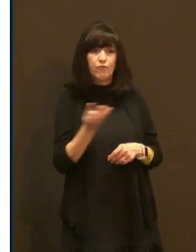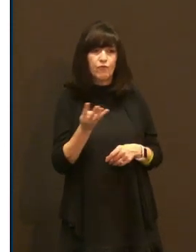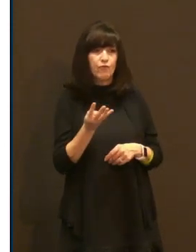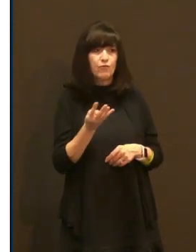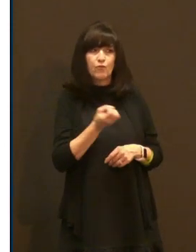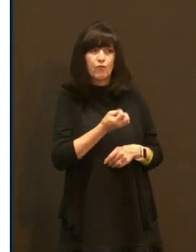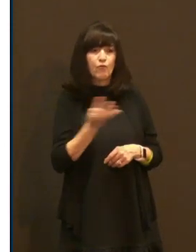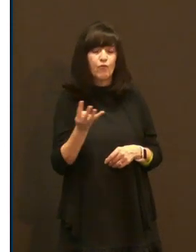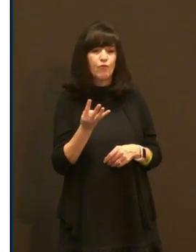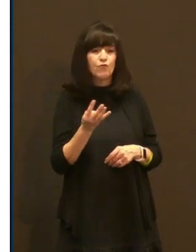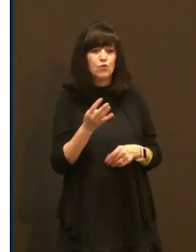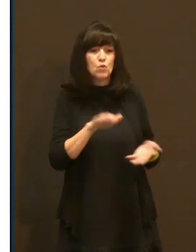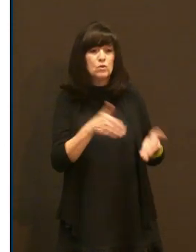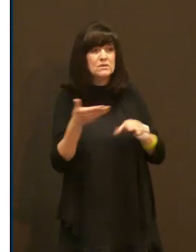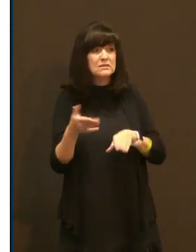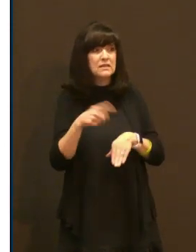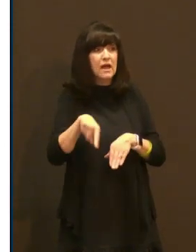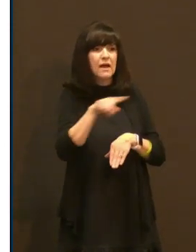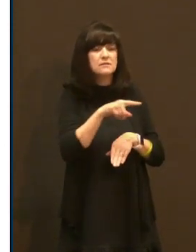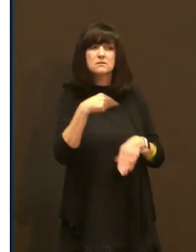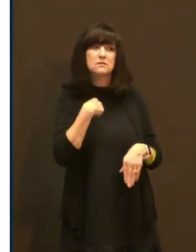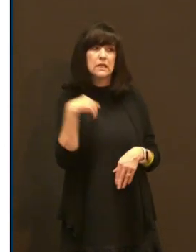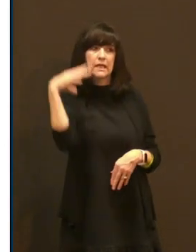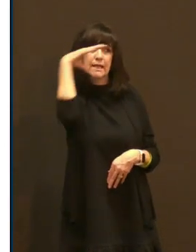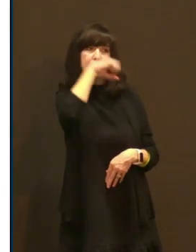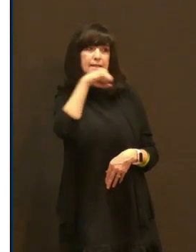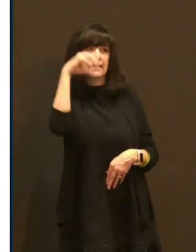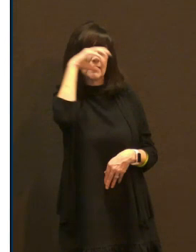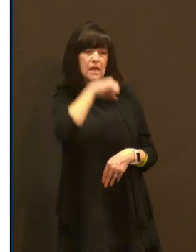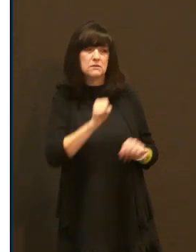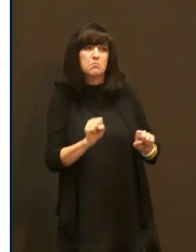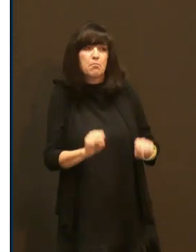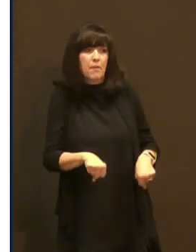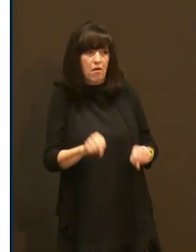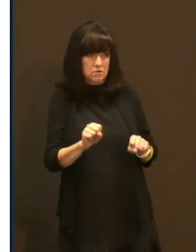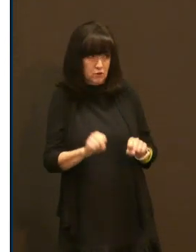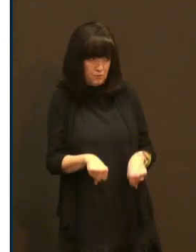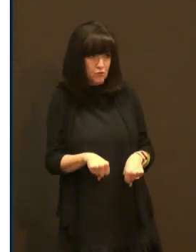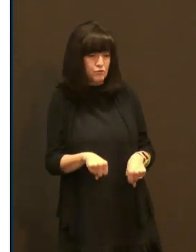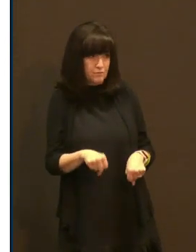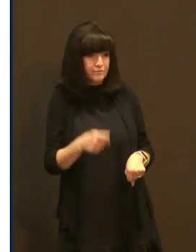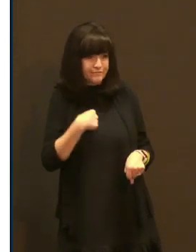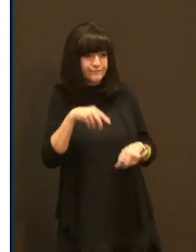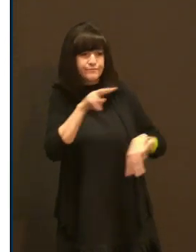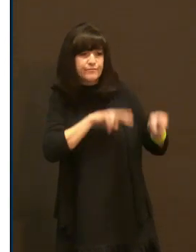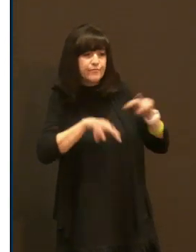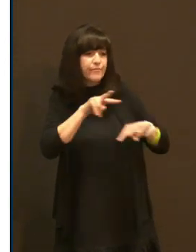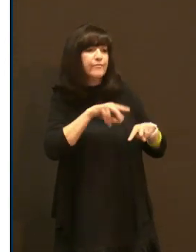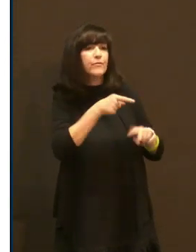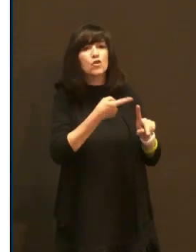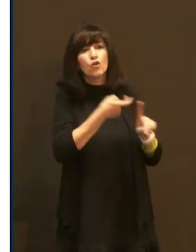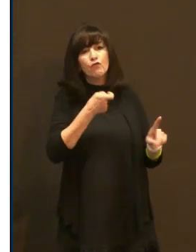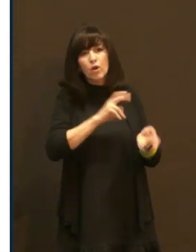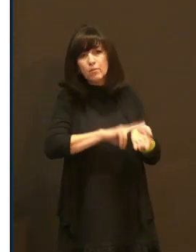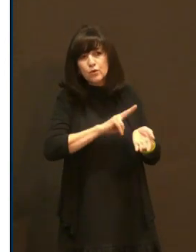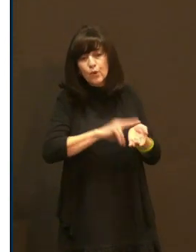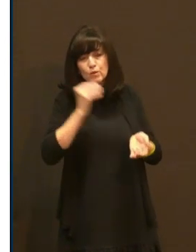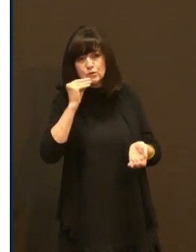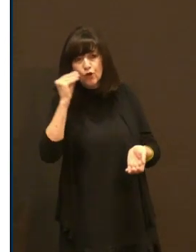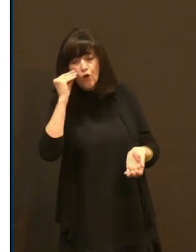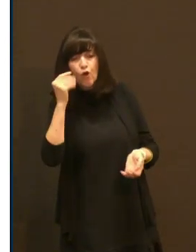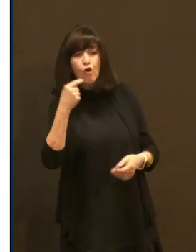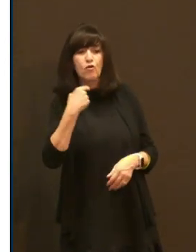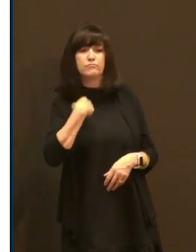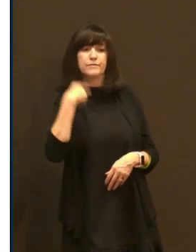considered probable because we knew, based on their exposure in a long-term care facility, that they were, and